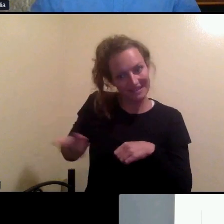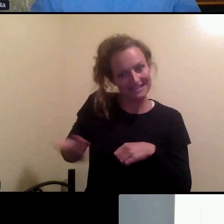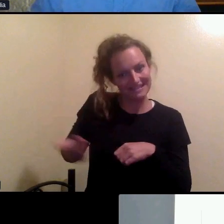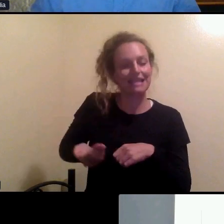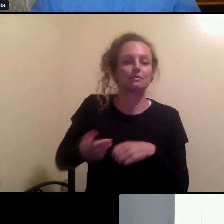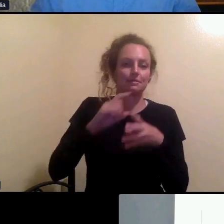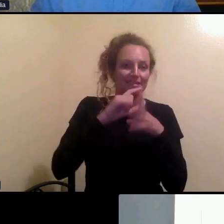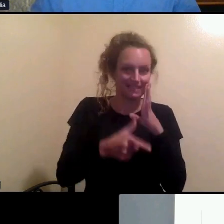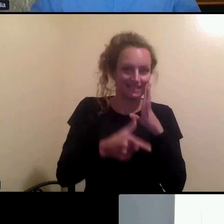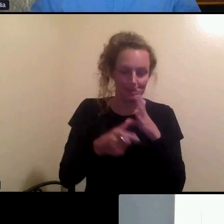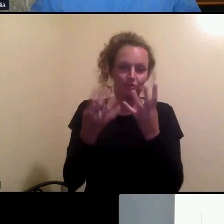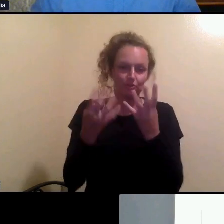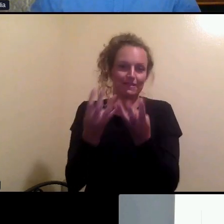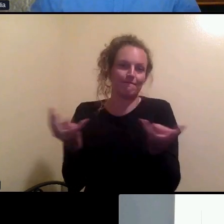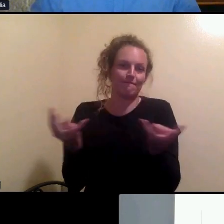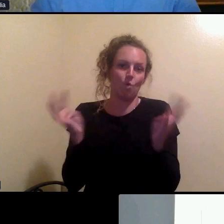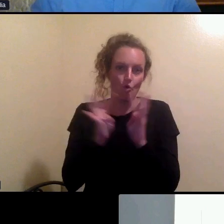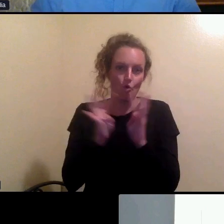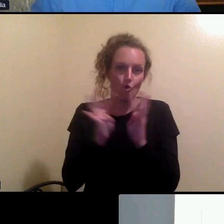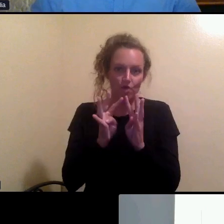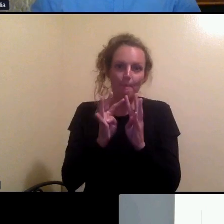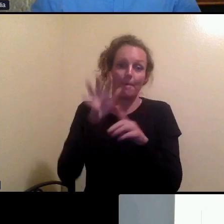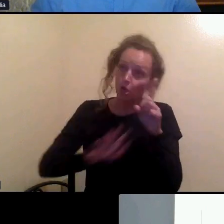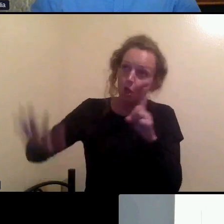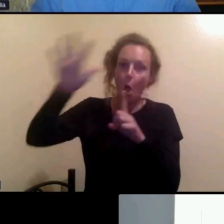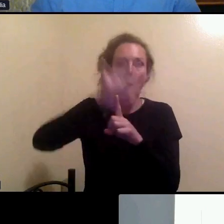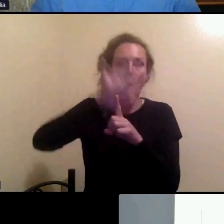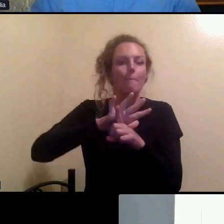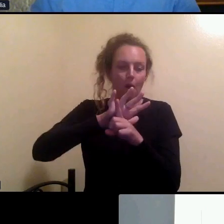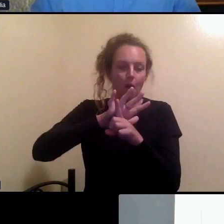UK level to help them get things right around disability,